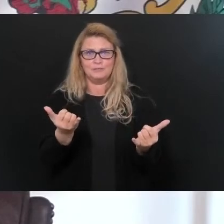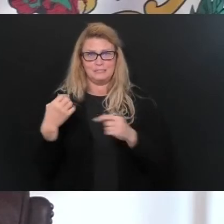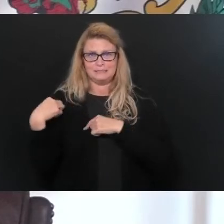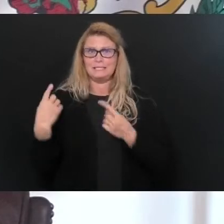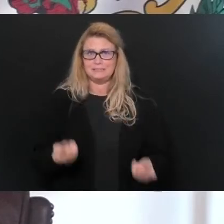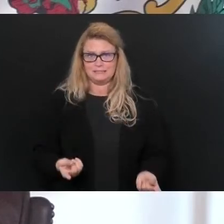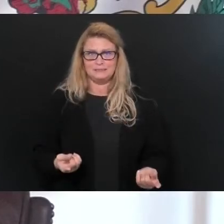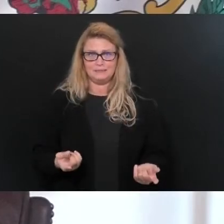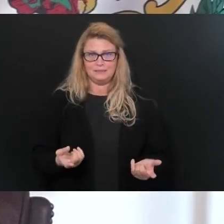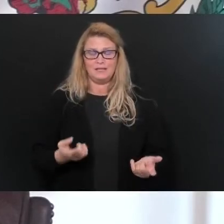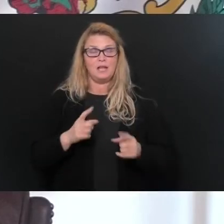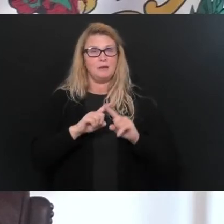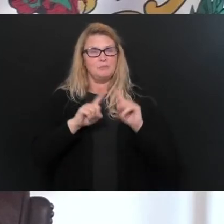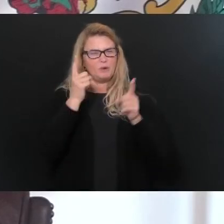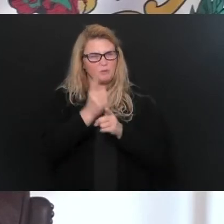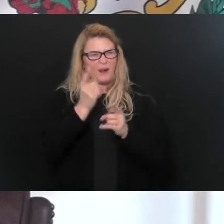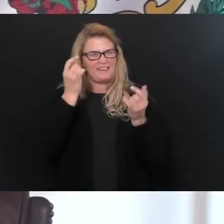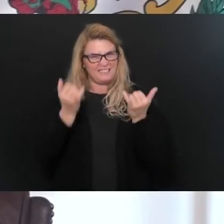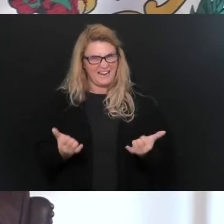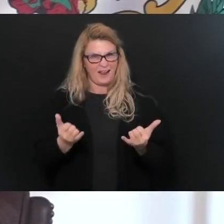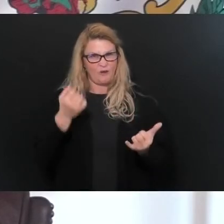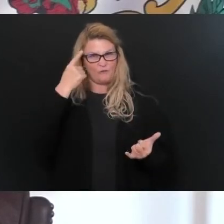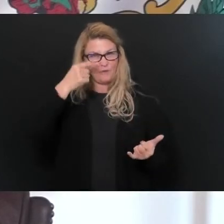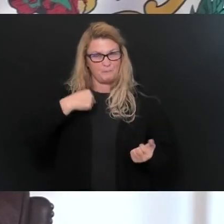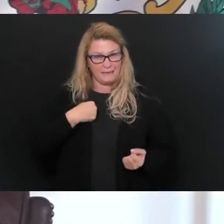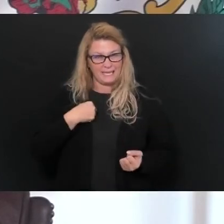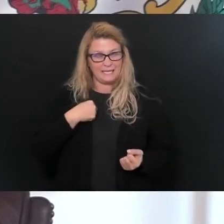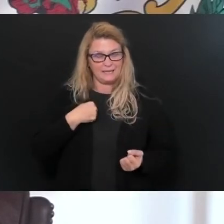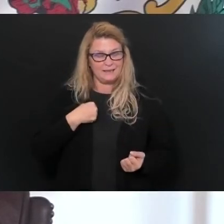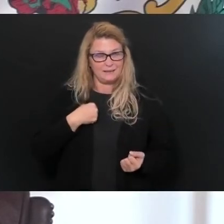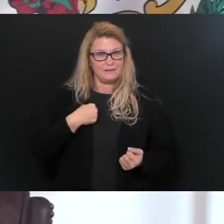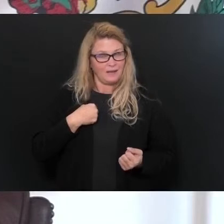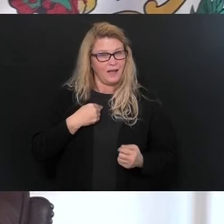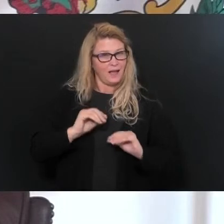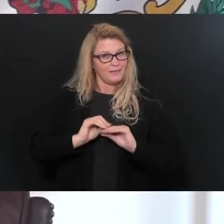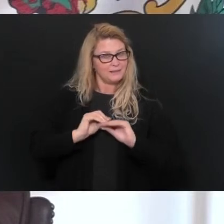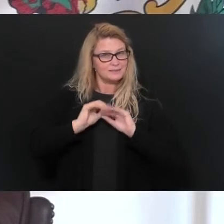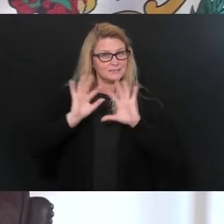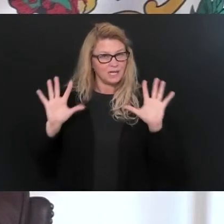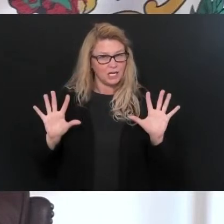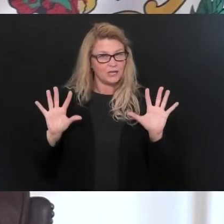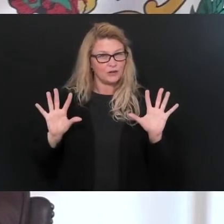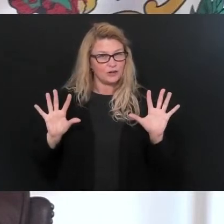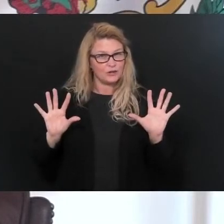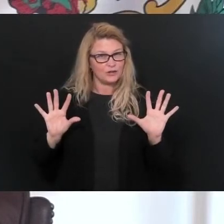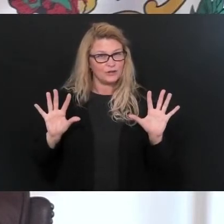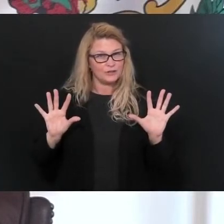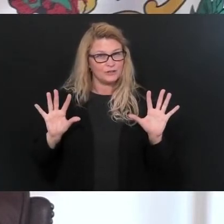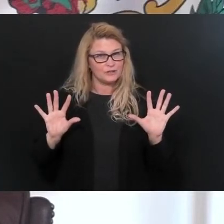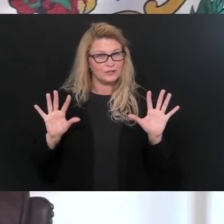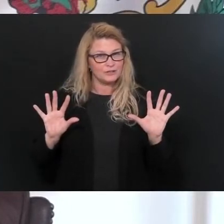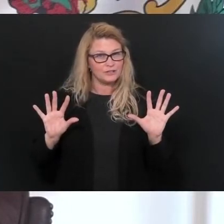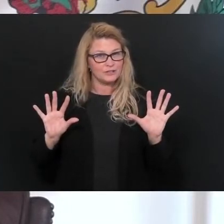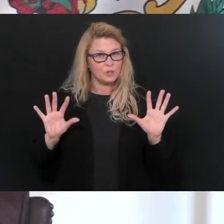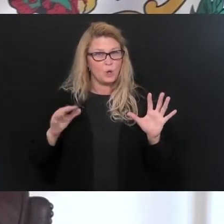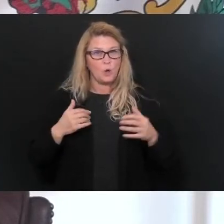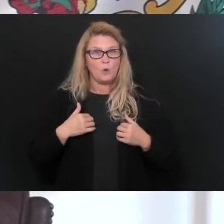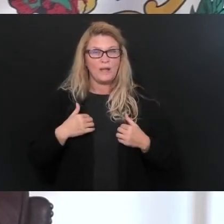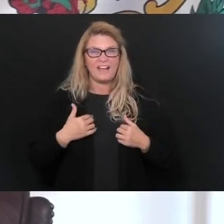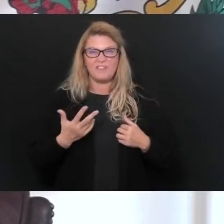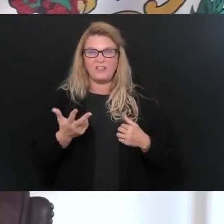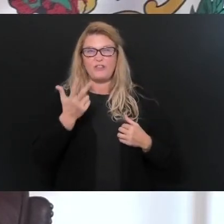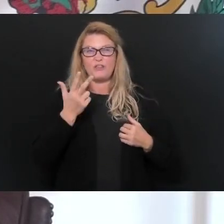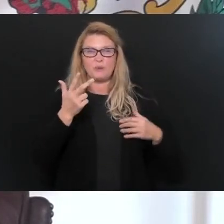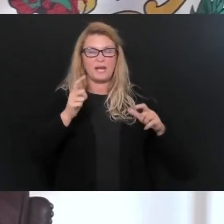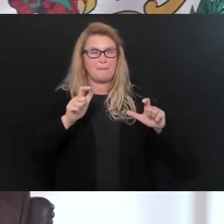But right now, to me, it's perfectly clear that we need three giant categories. And I've